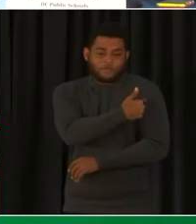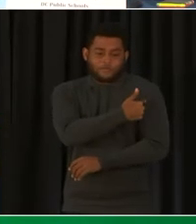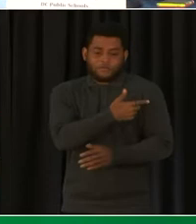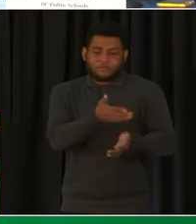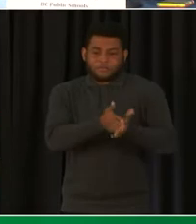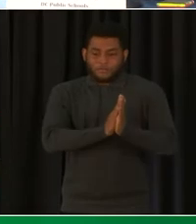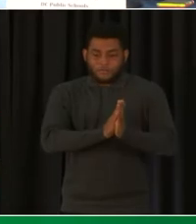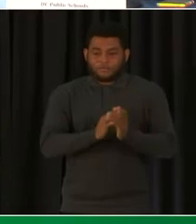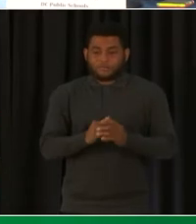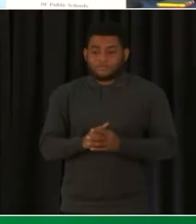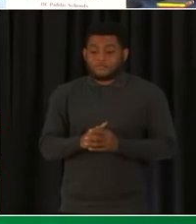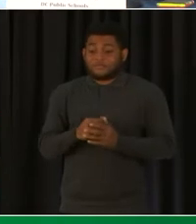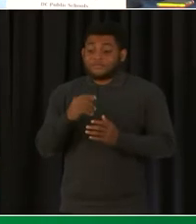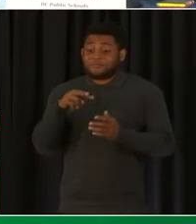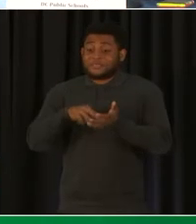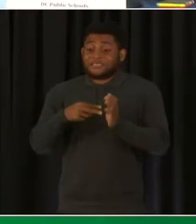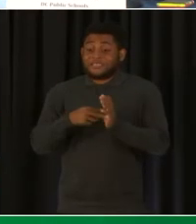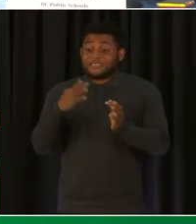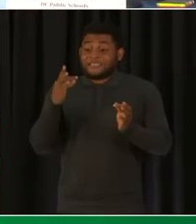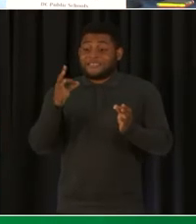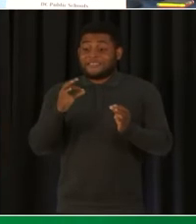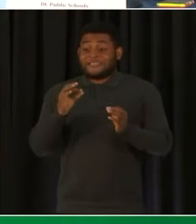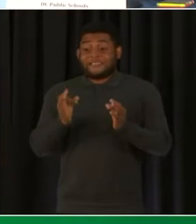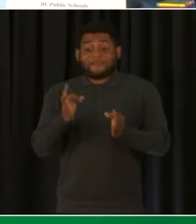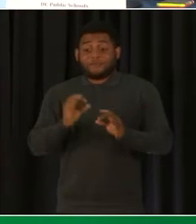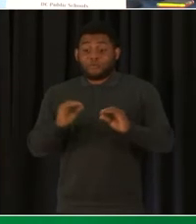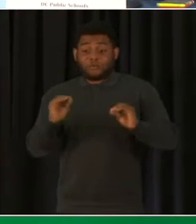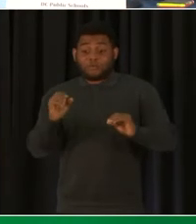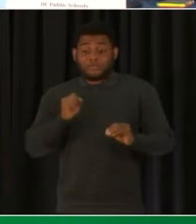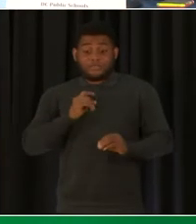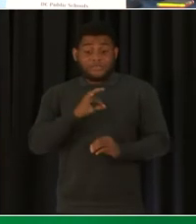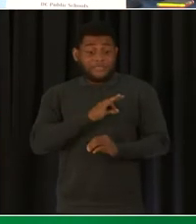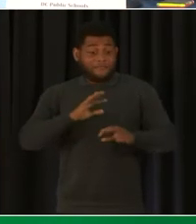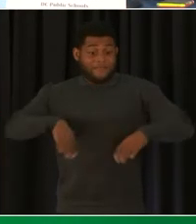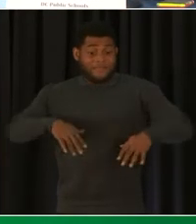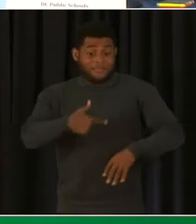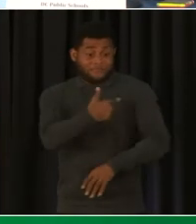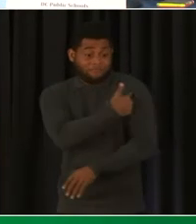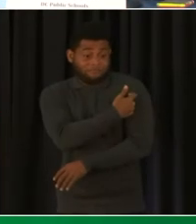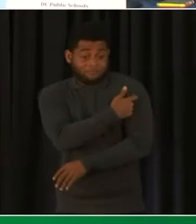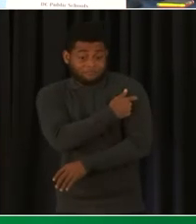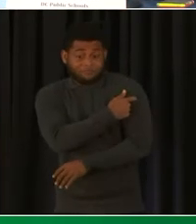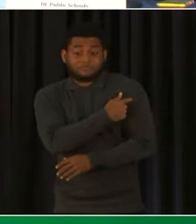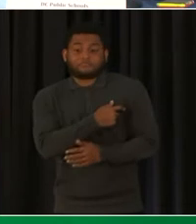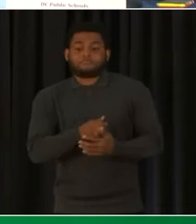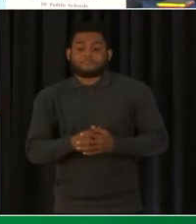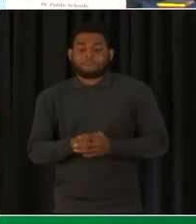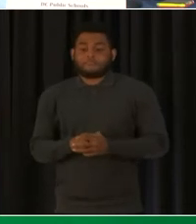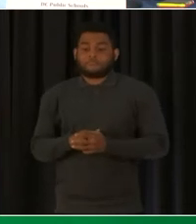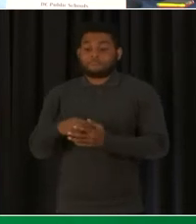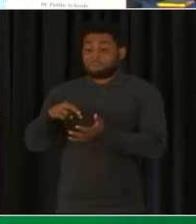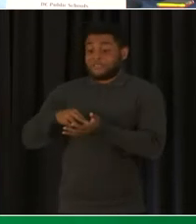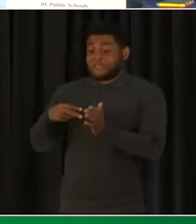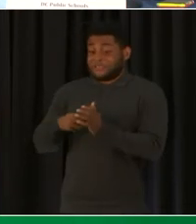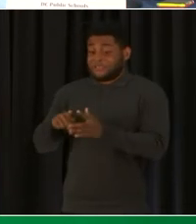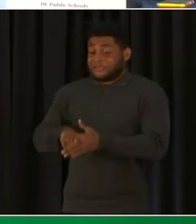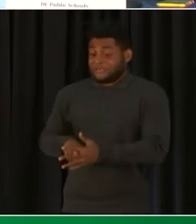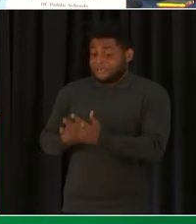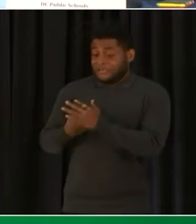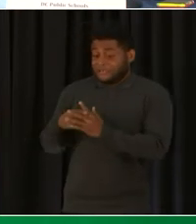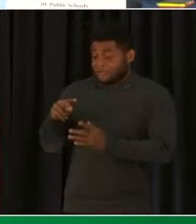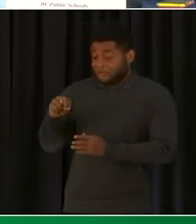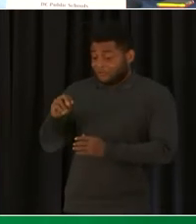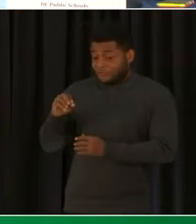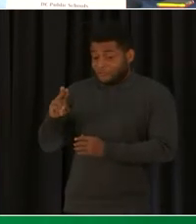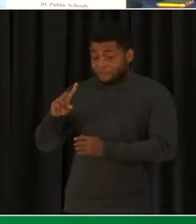for any unvaccinated DCPS staff member. We know that beginning November 1st, all staff working